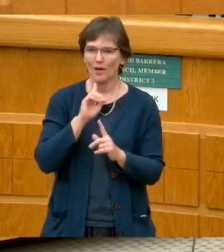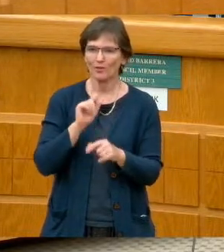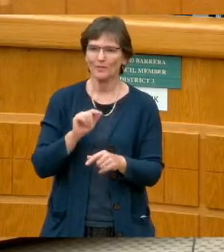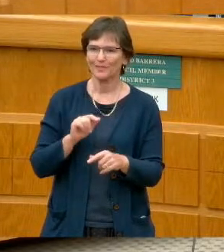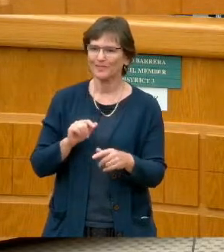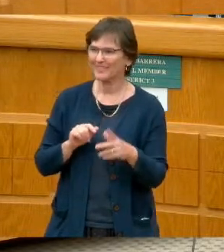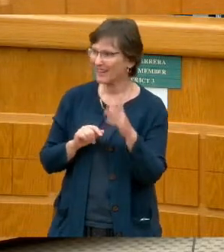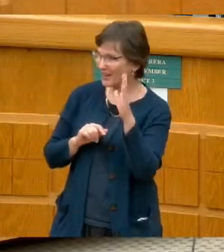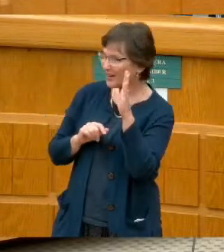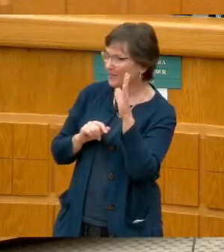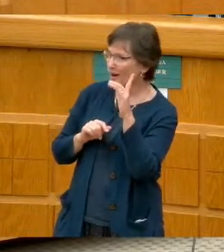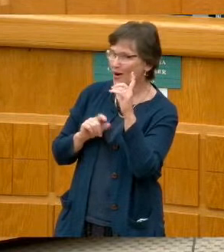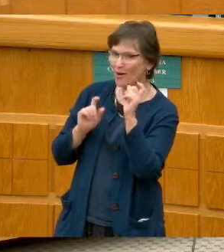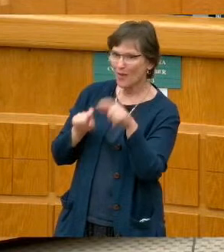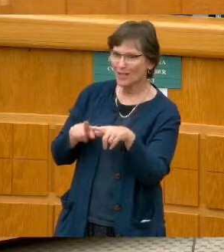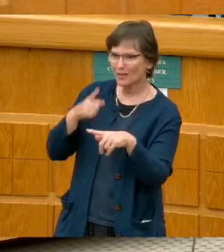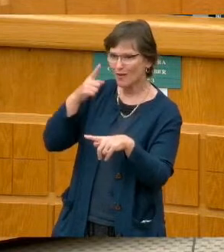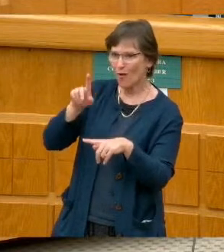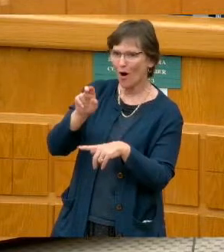health director.